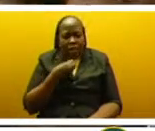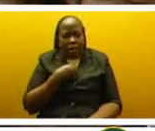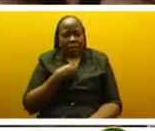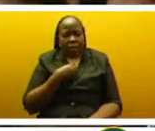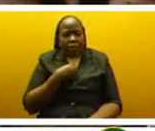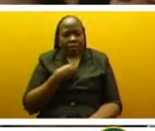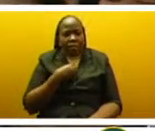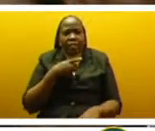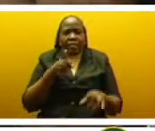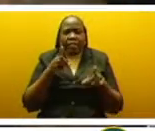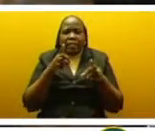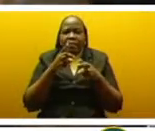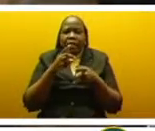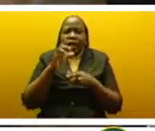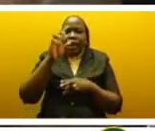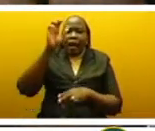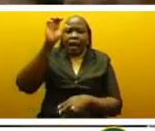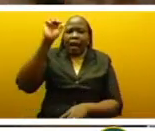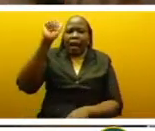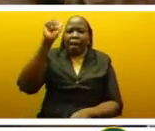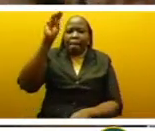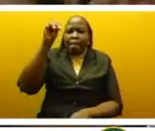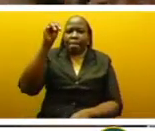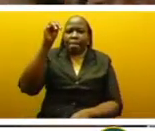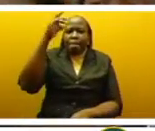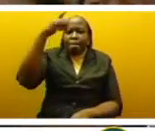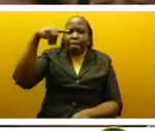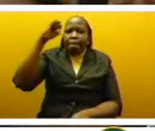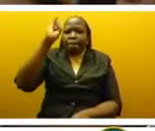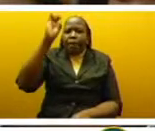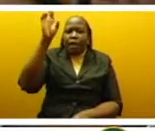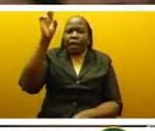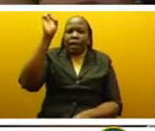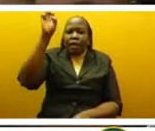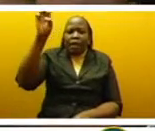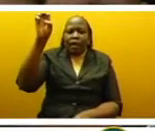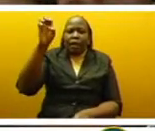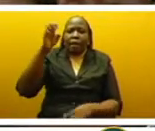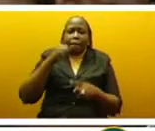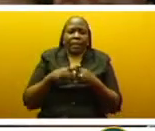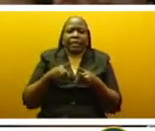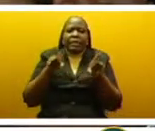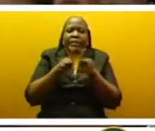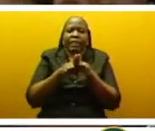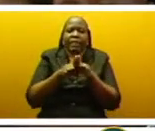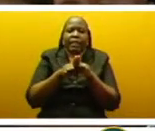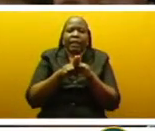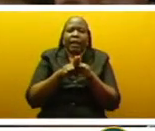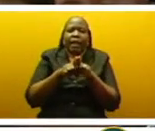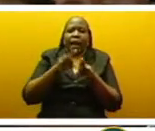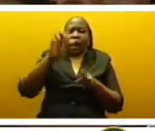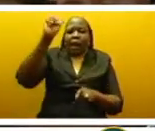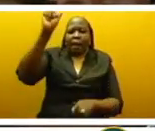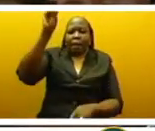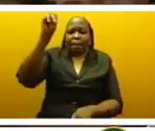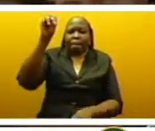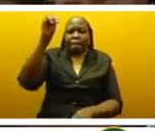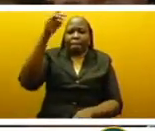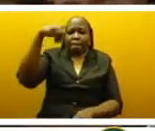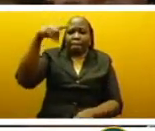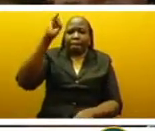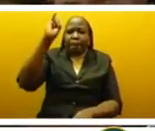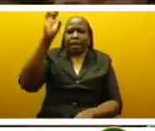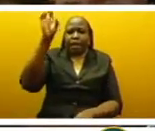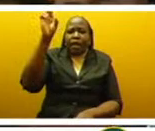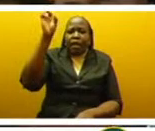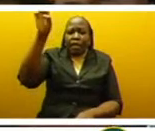cricket term because in football it's called referee. But here in the cricketing terms, it's called an umpire. It is supposed to